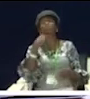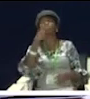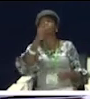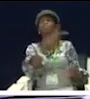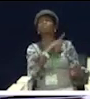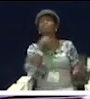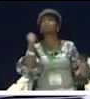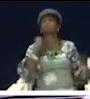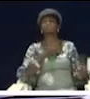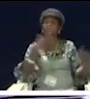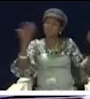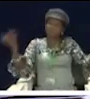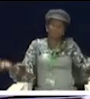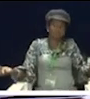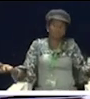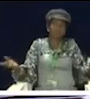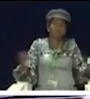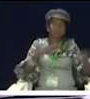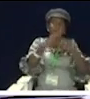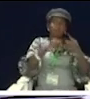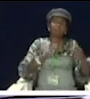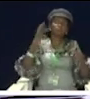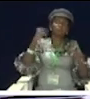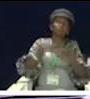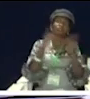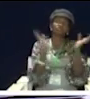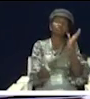pastor, "While I was in school,